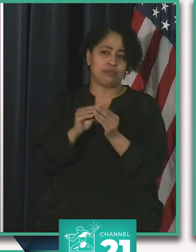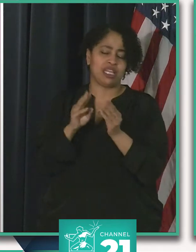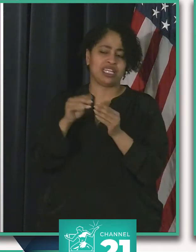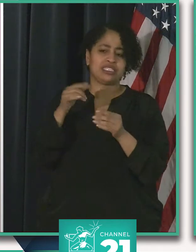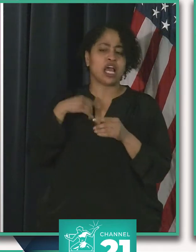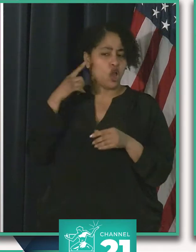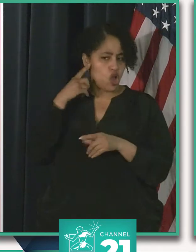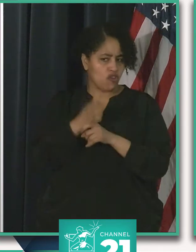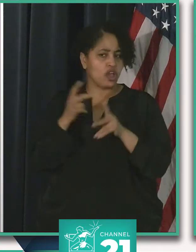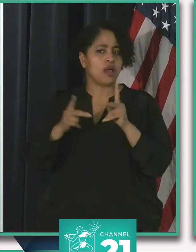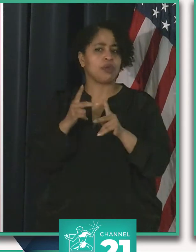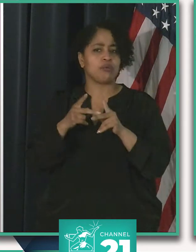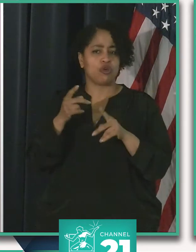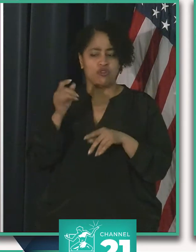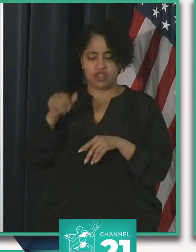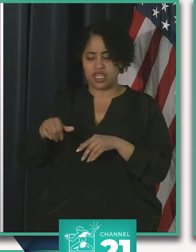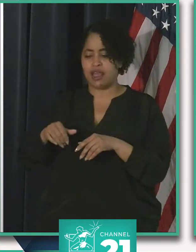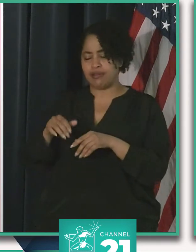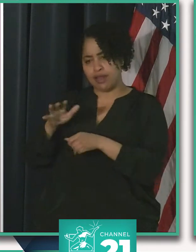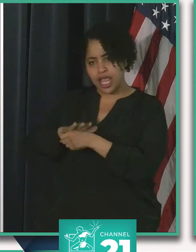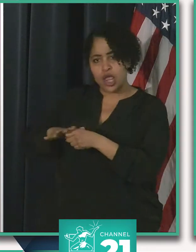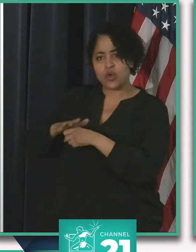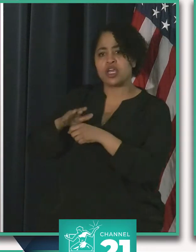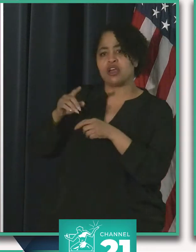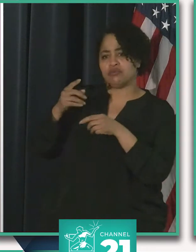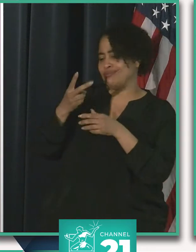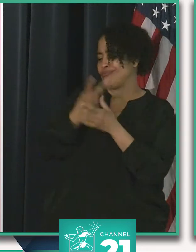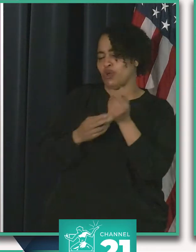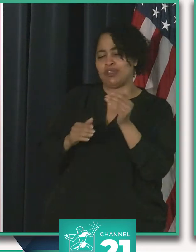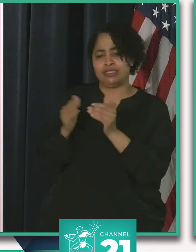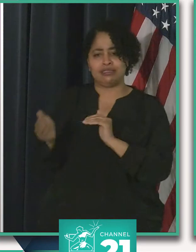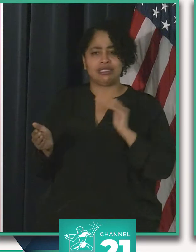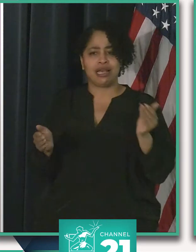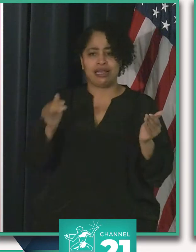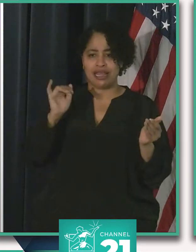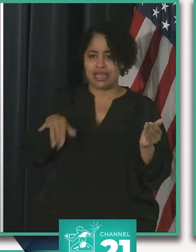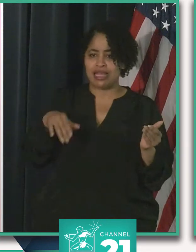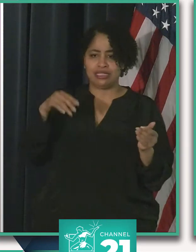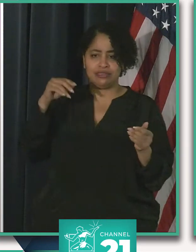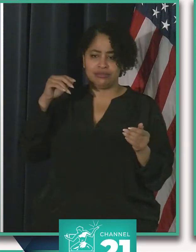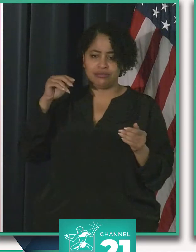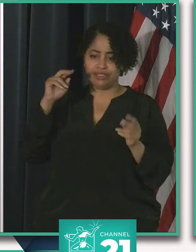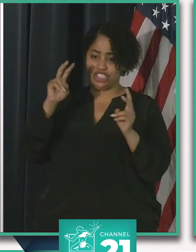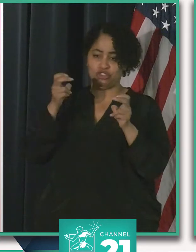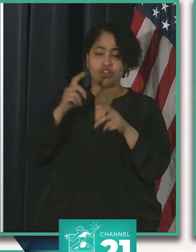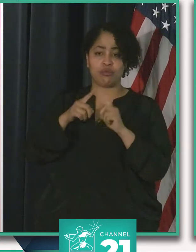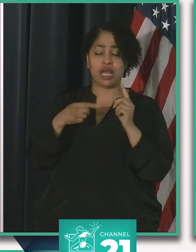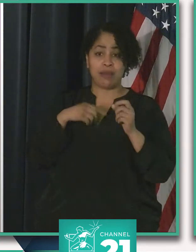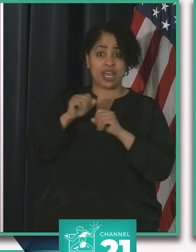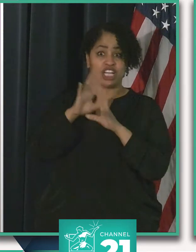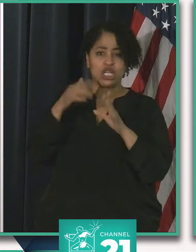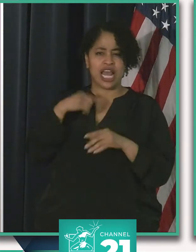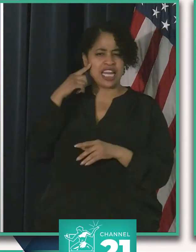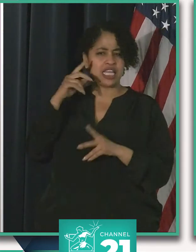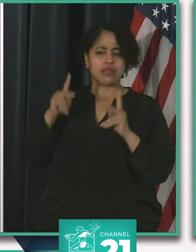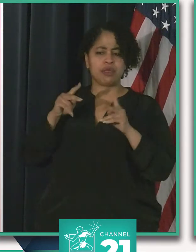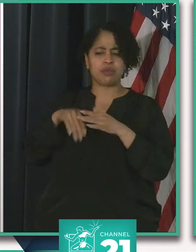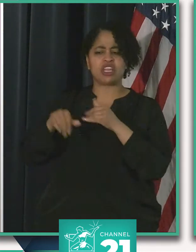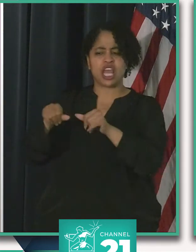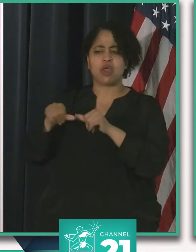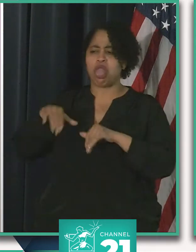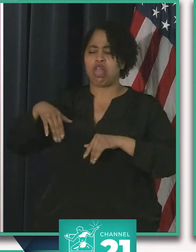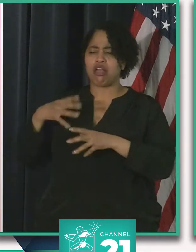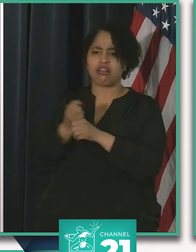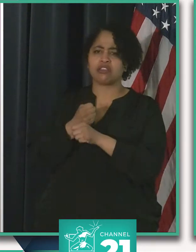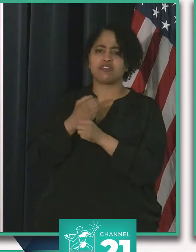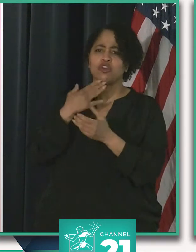I've heard from folks in that neighborhood on both sides of the issue. But the one thing I'm clear on is I don't think the people in the neighborhood have gotten answers. And so